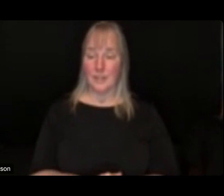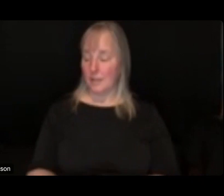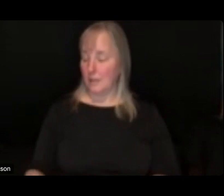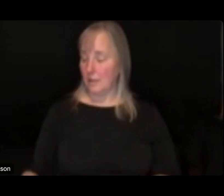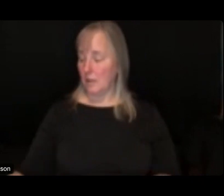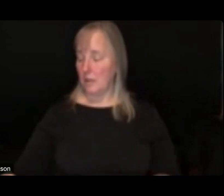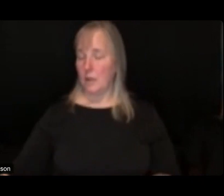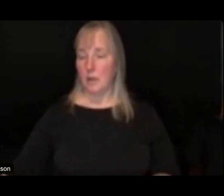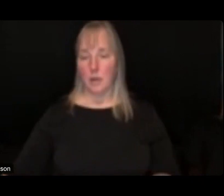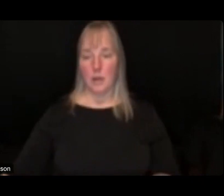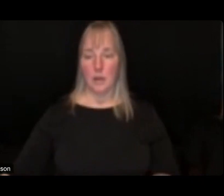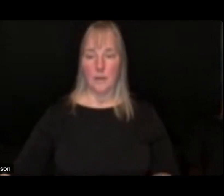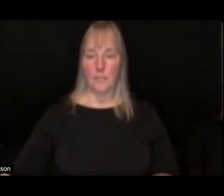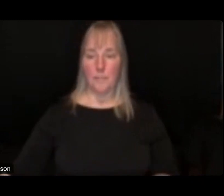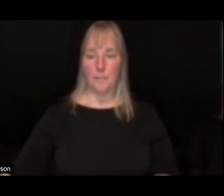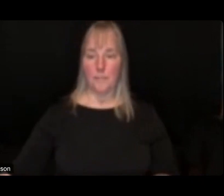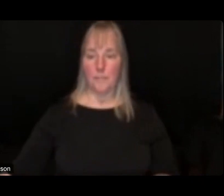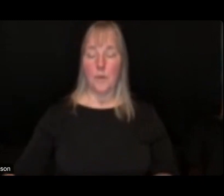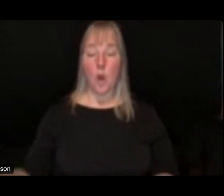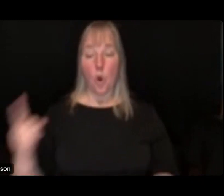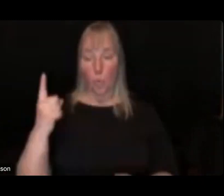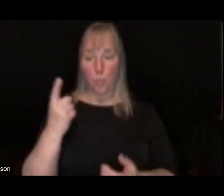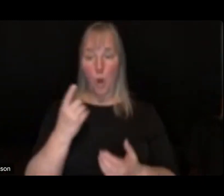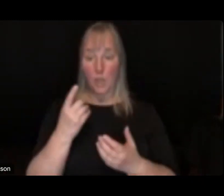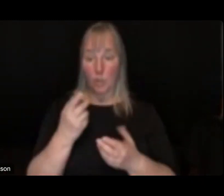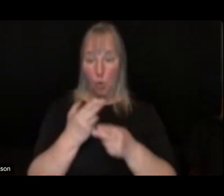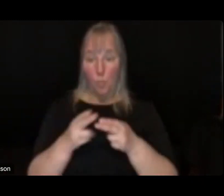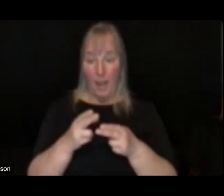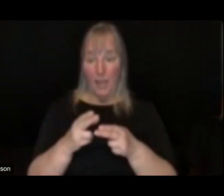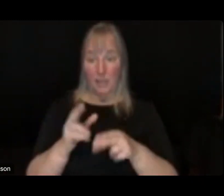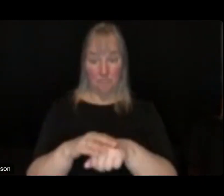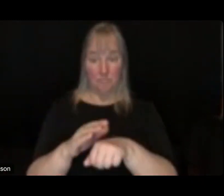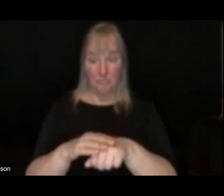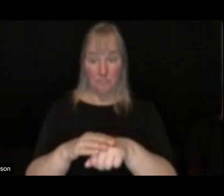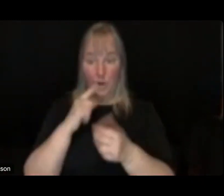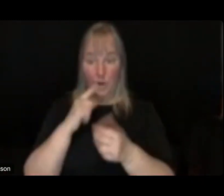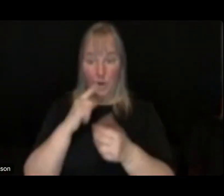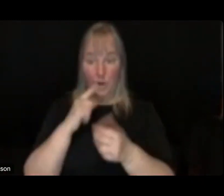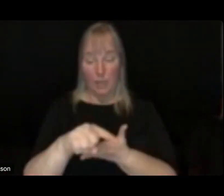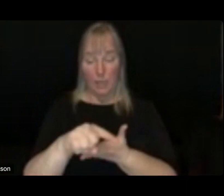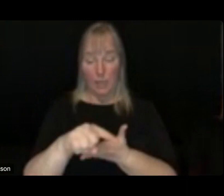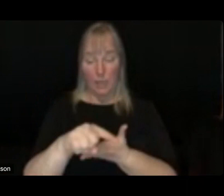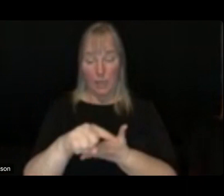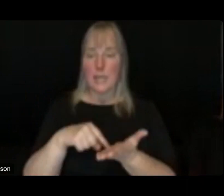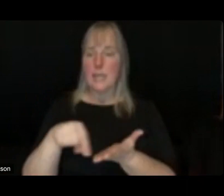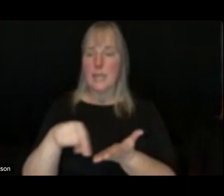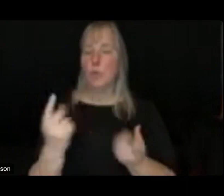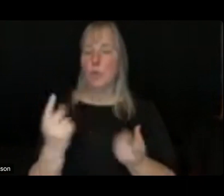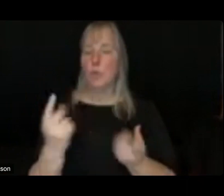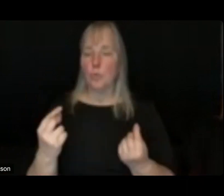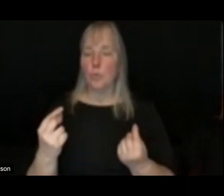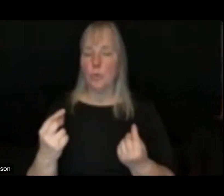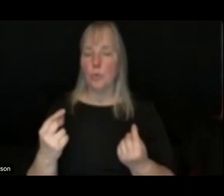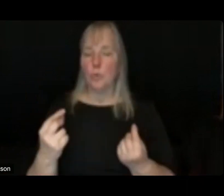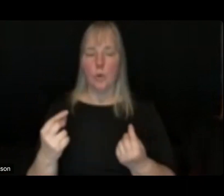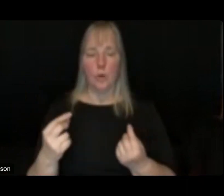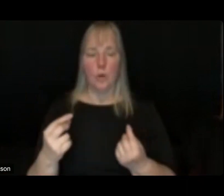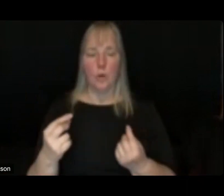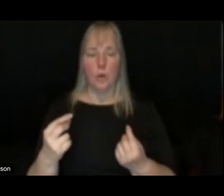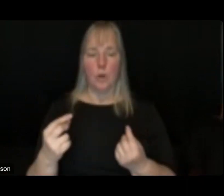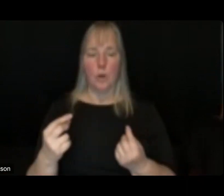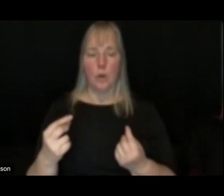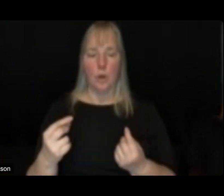One quick heads up for next week. Next week we have also on Wednesday, same